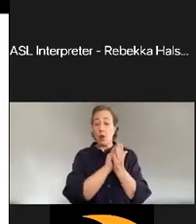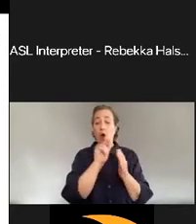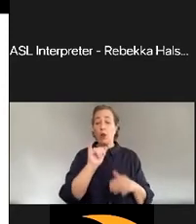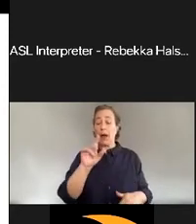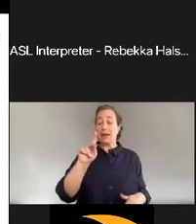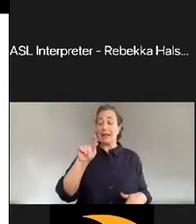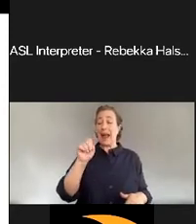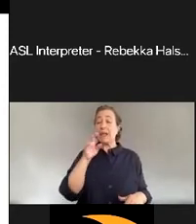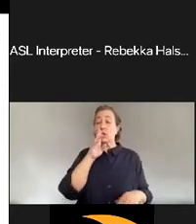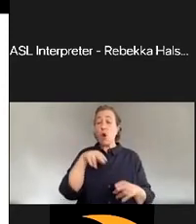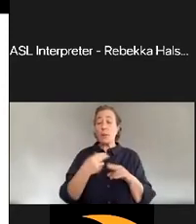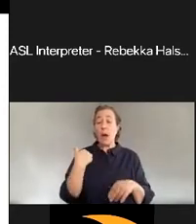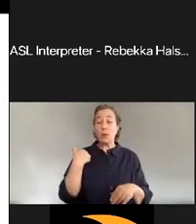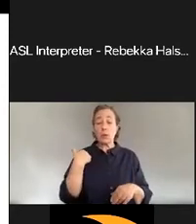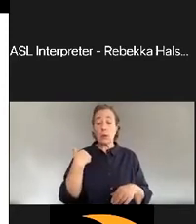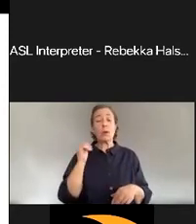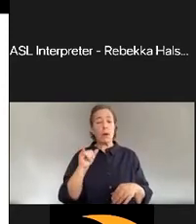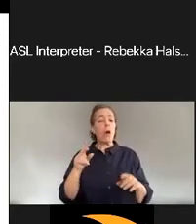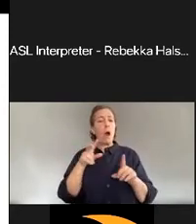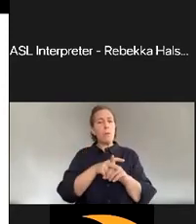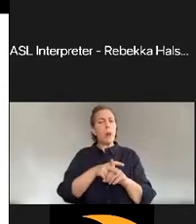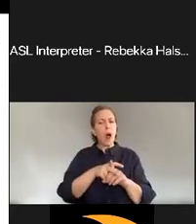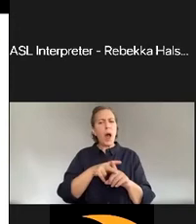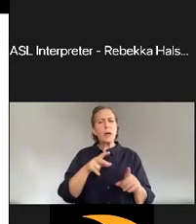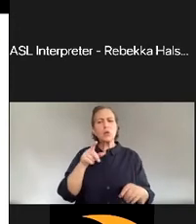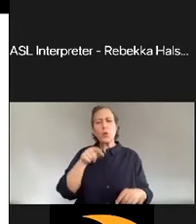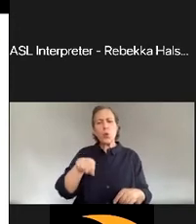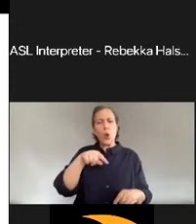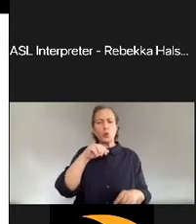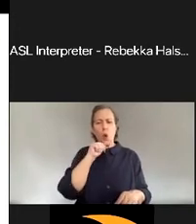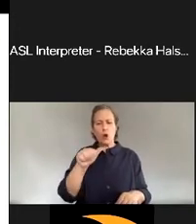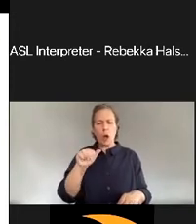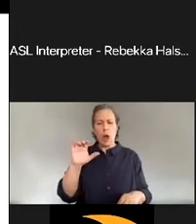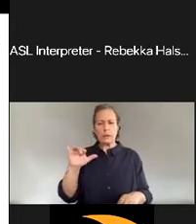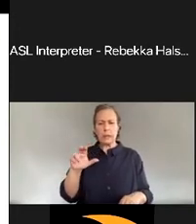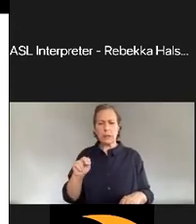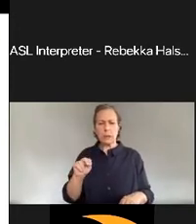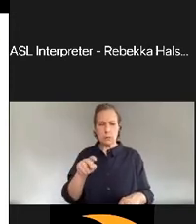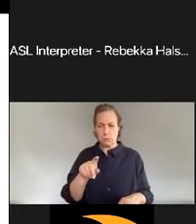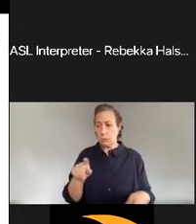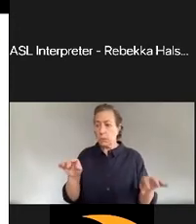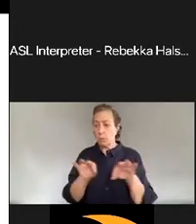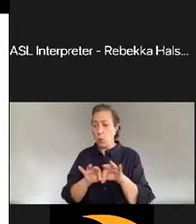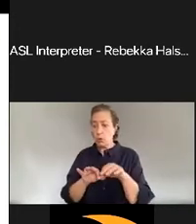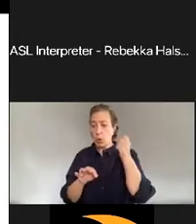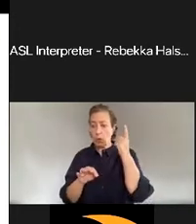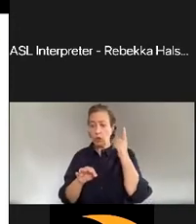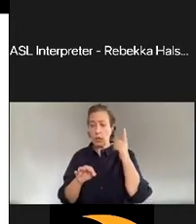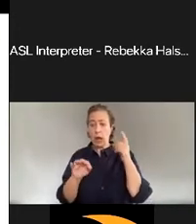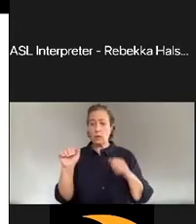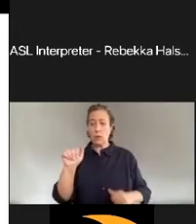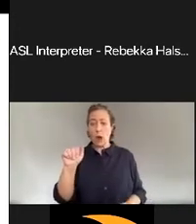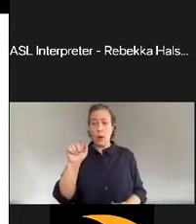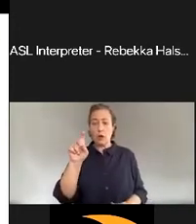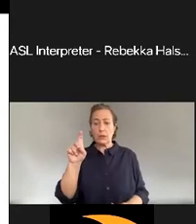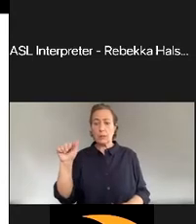to apply equally to non-citizens. And I think that's important, especially for the Americans with Disabilities Act. We might